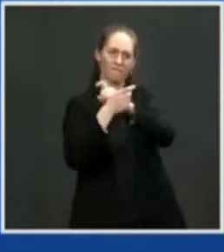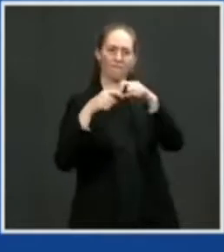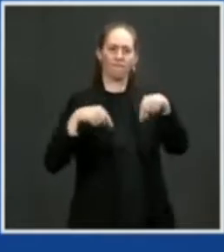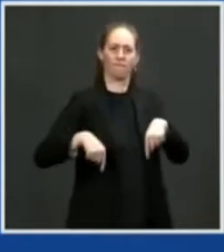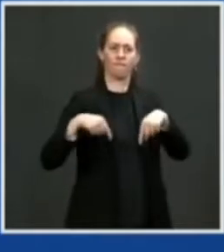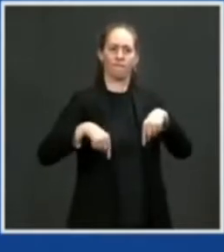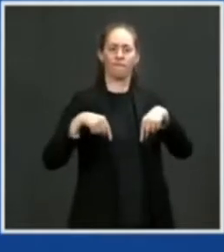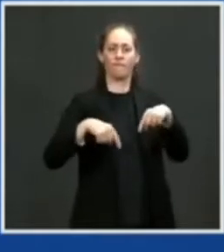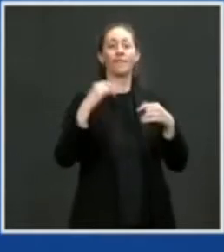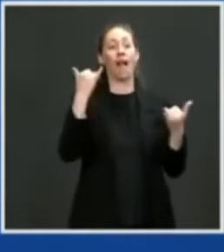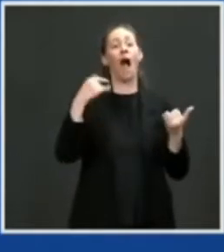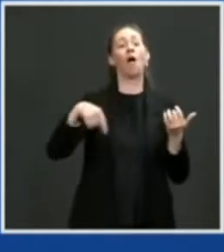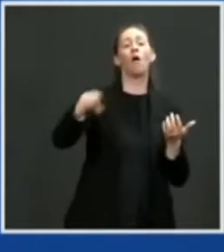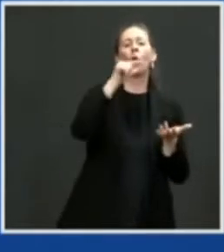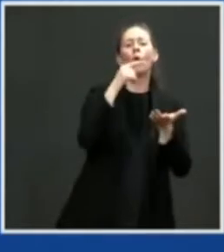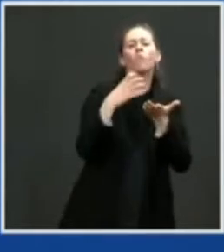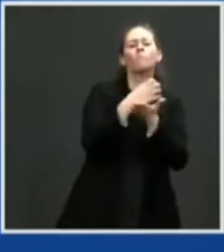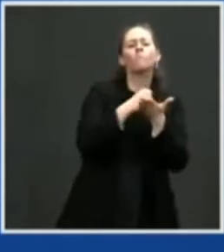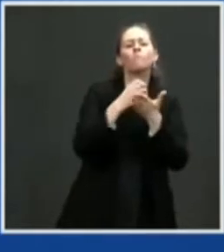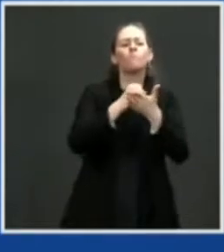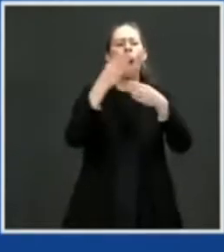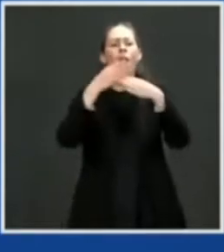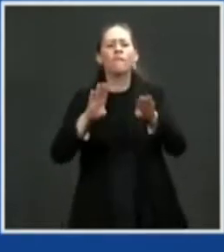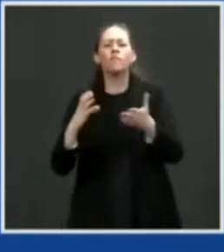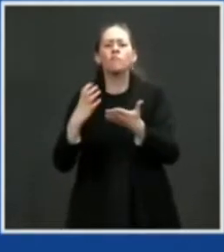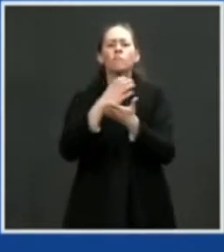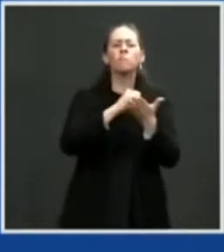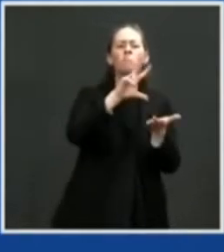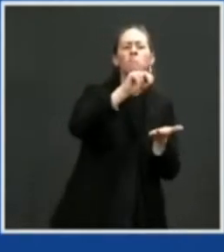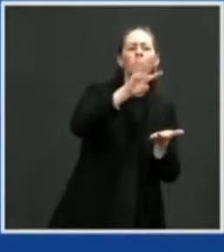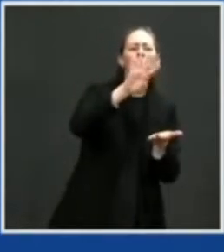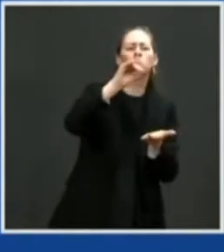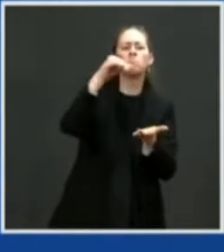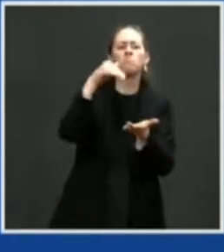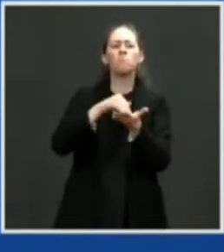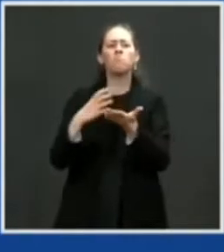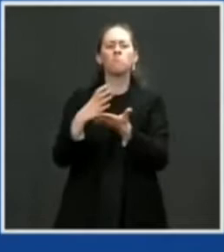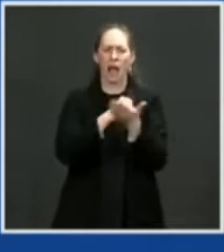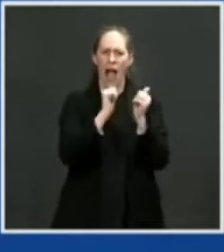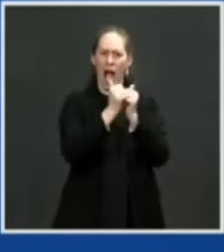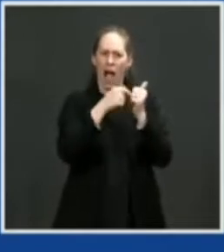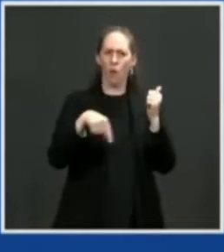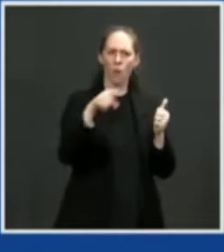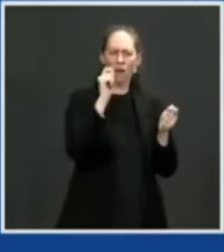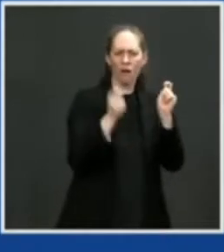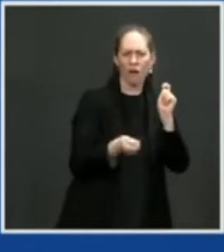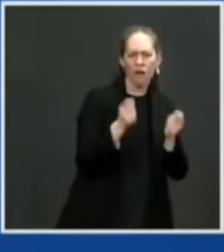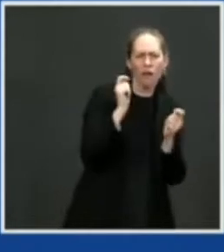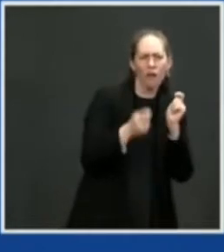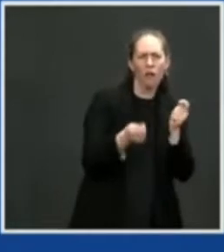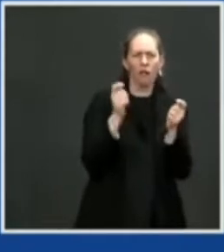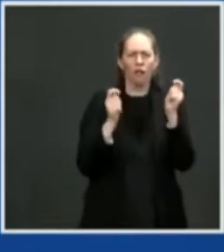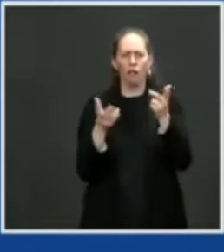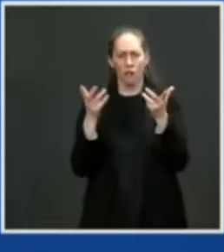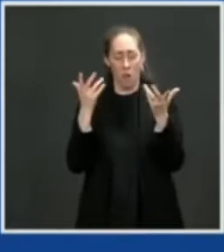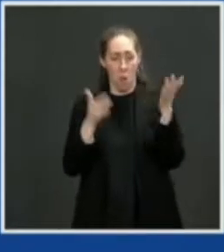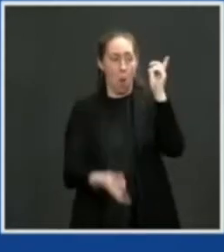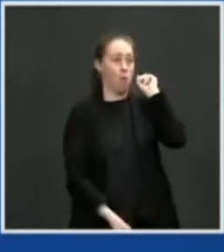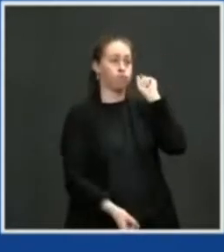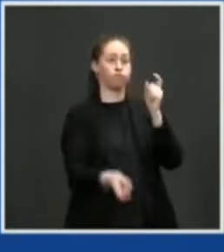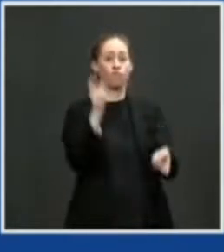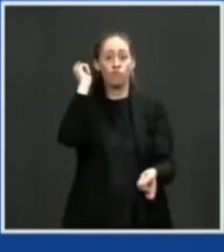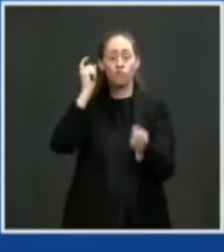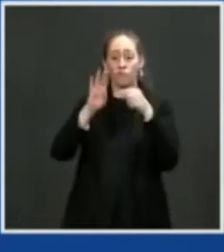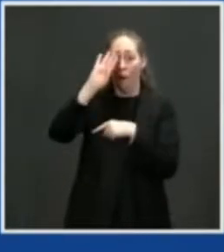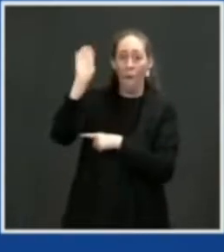people adjust to these significant changes in science and technology? That the